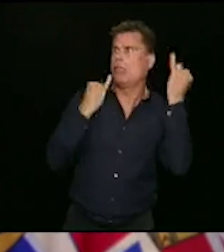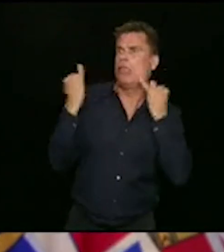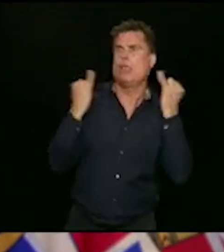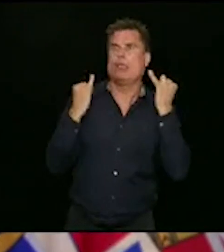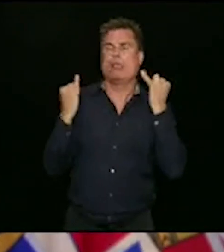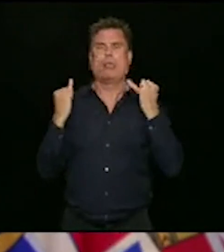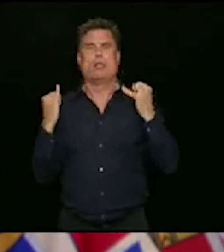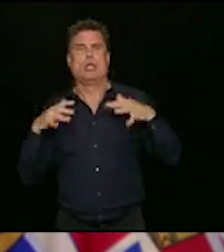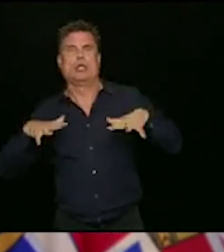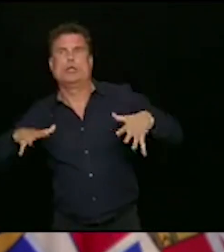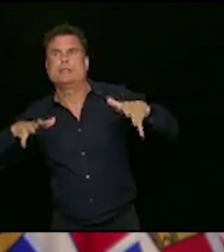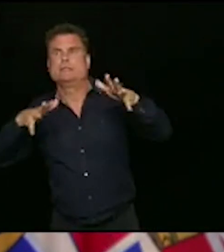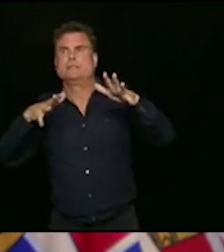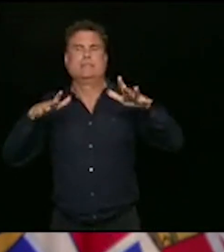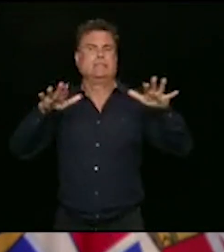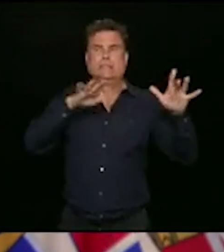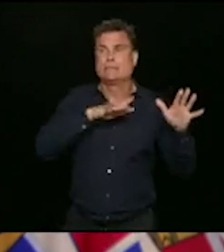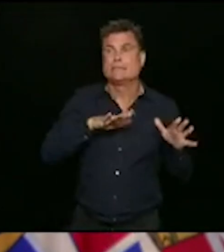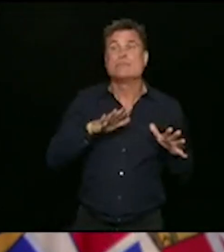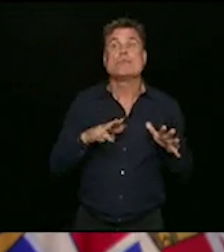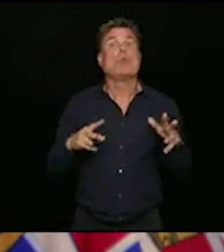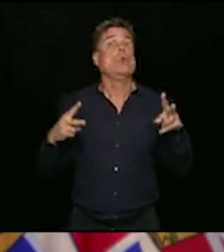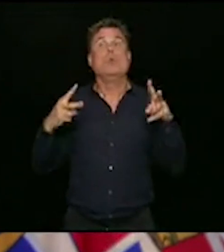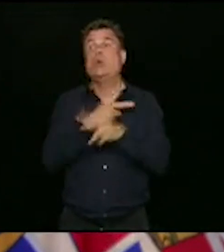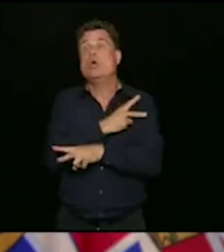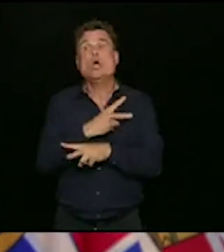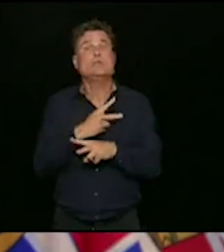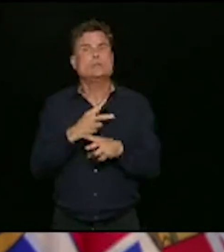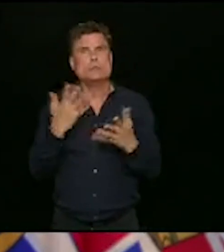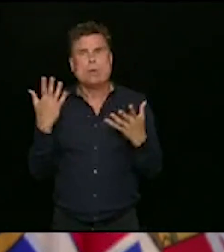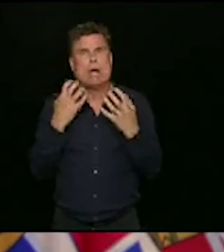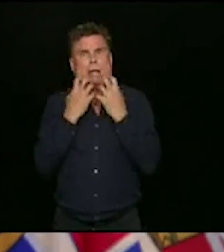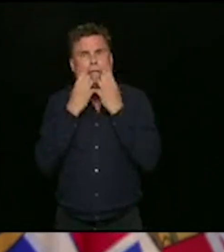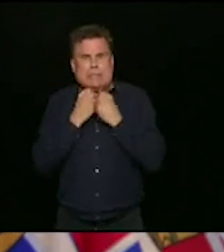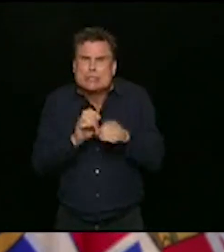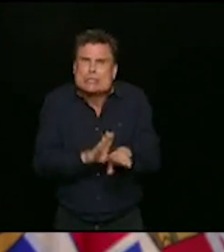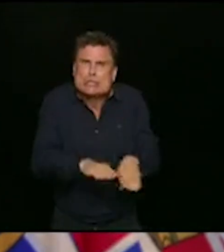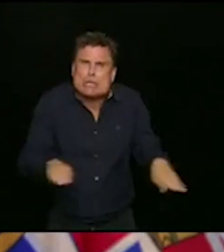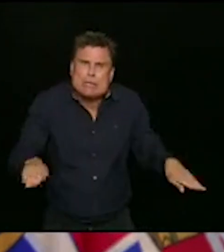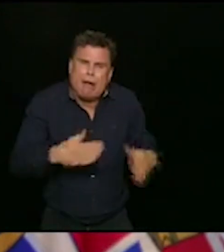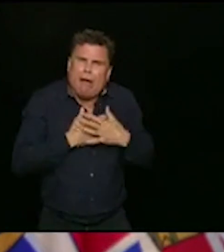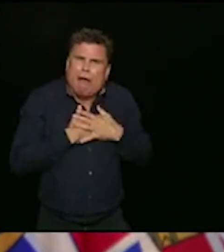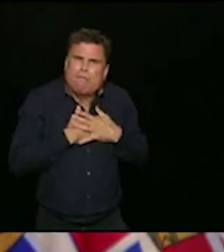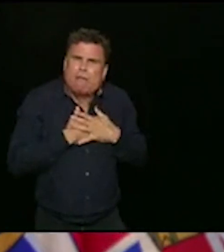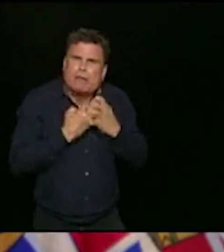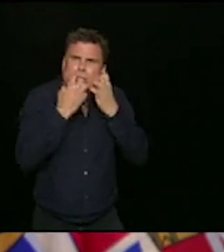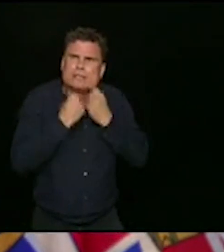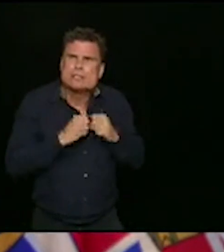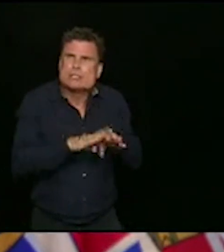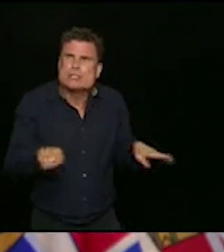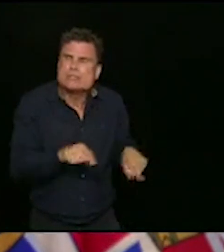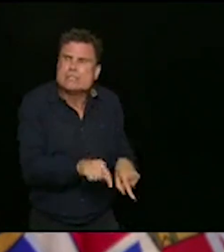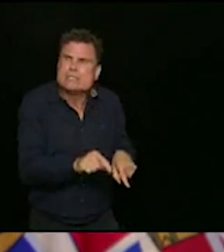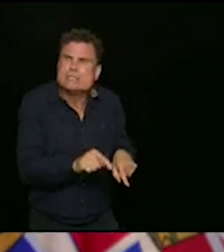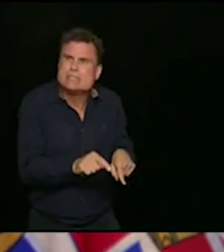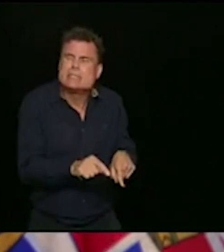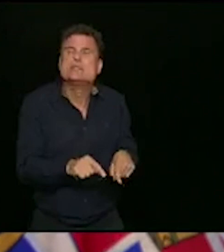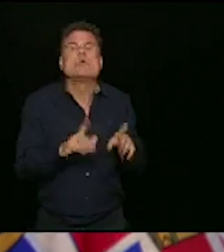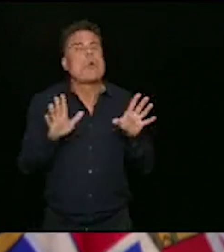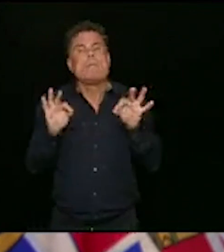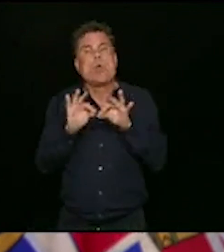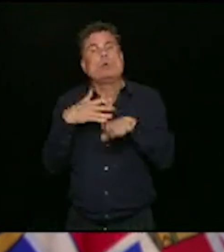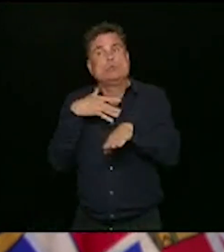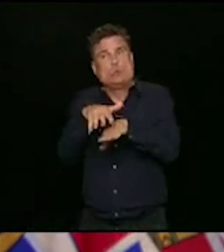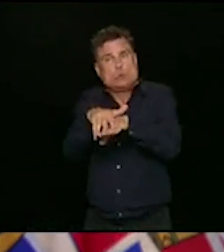we need to take it slowly. We need to build the confidence that we have. We know that we continue to have